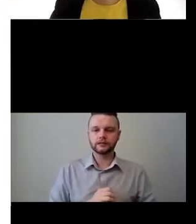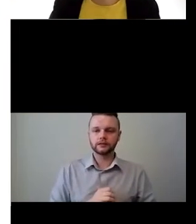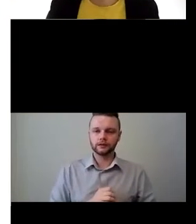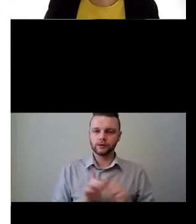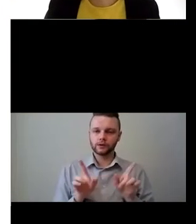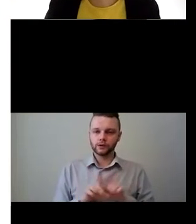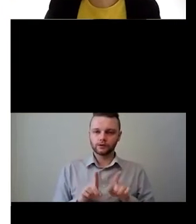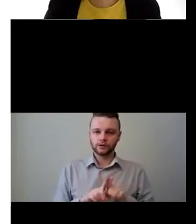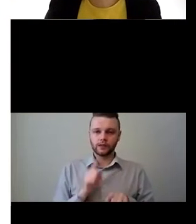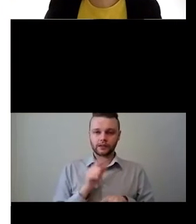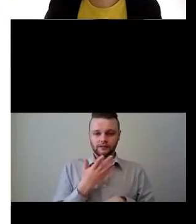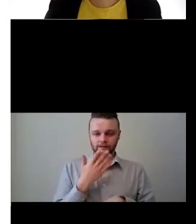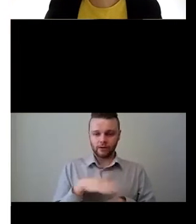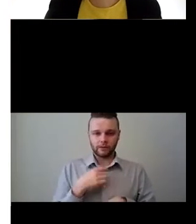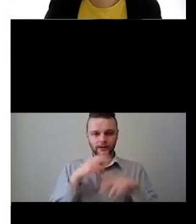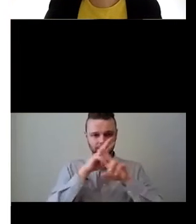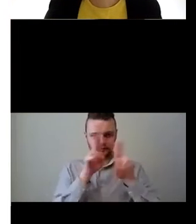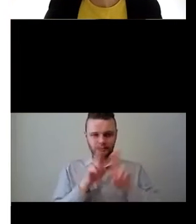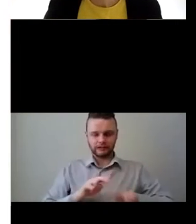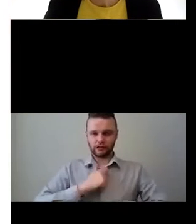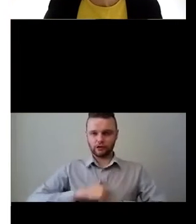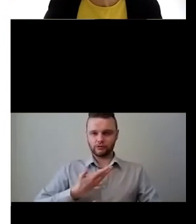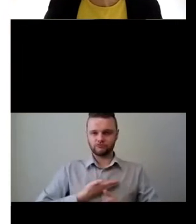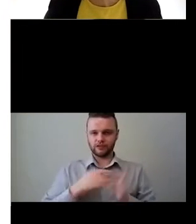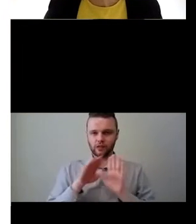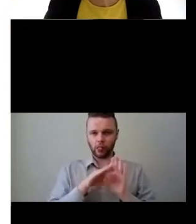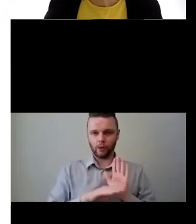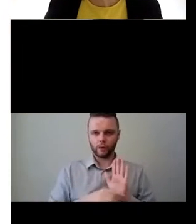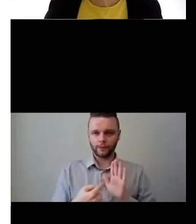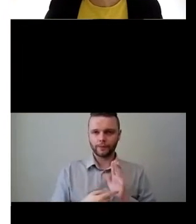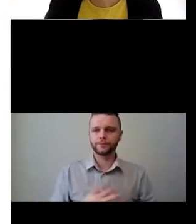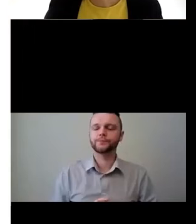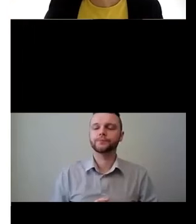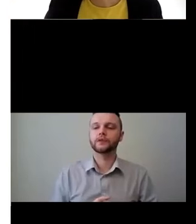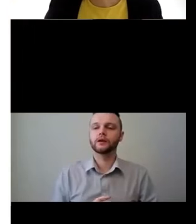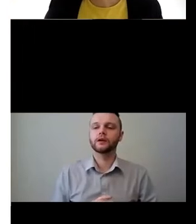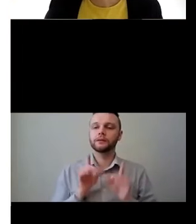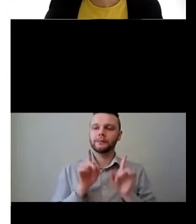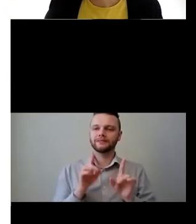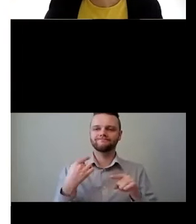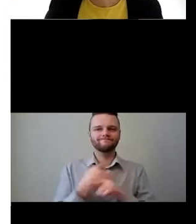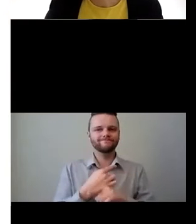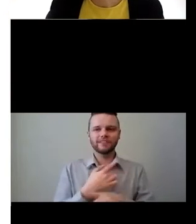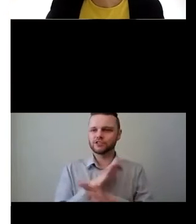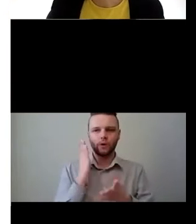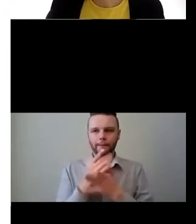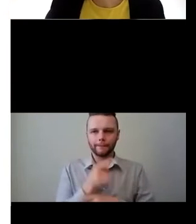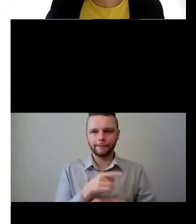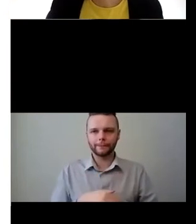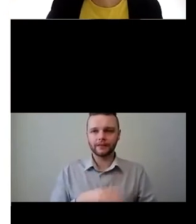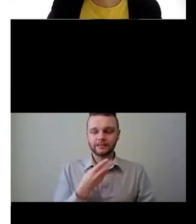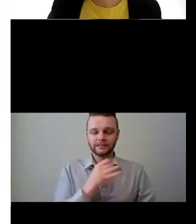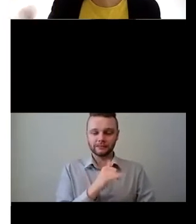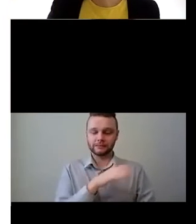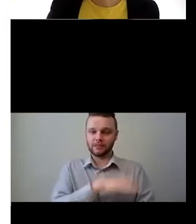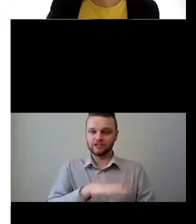be stemming from international human rights law. But unfortunately, it's not always the case, and the child does not